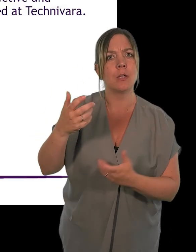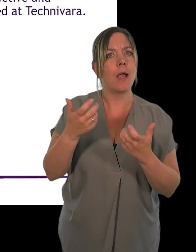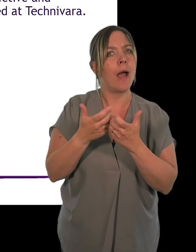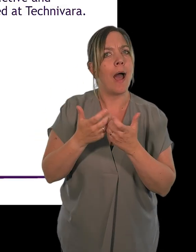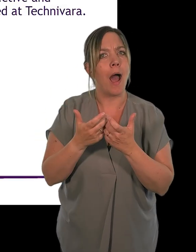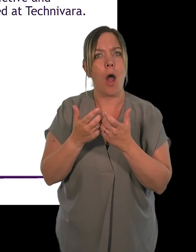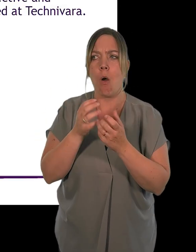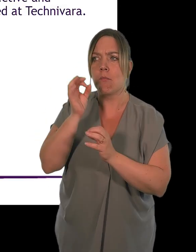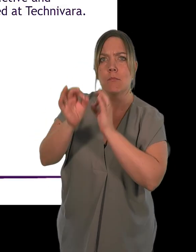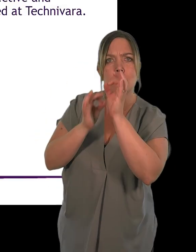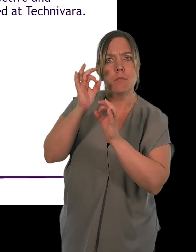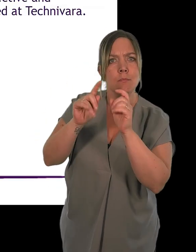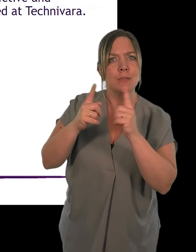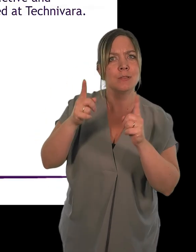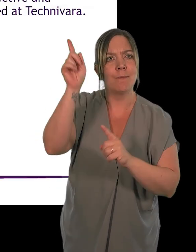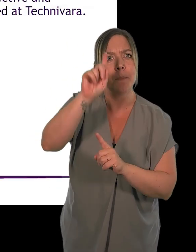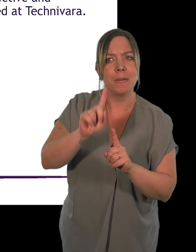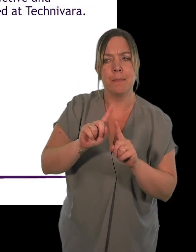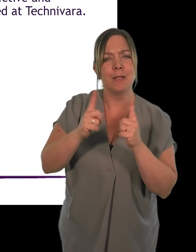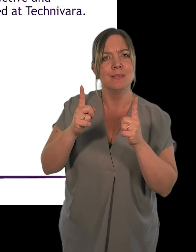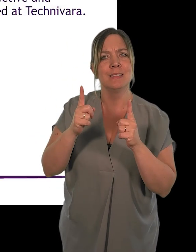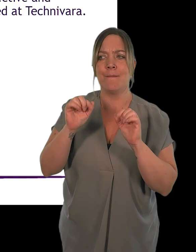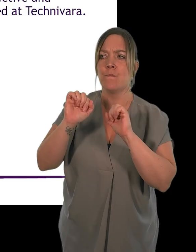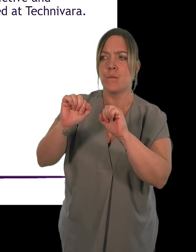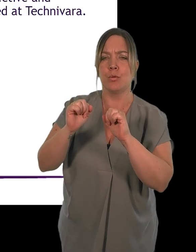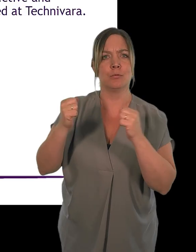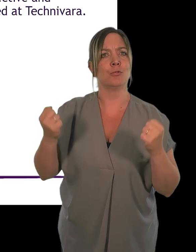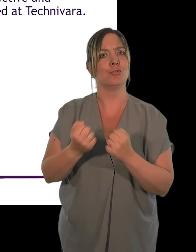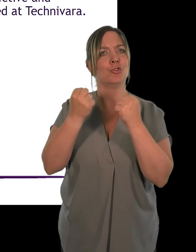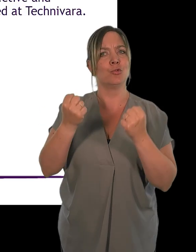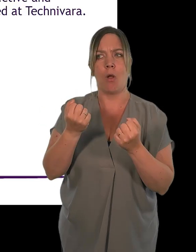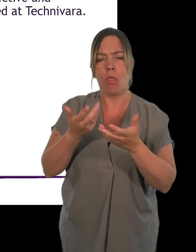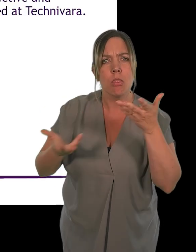from different strengths, triangulation testing of